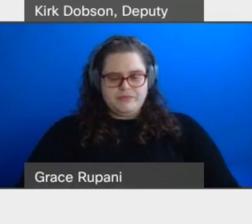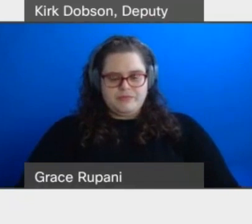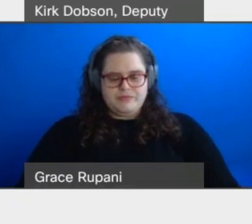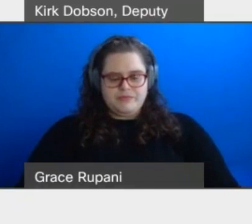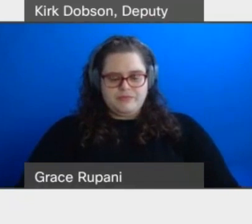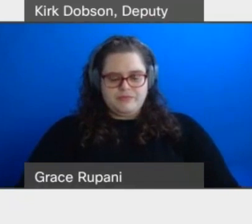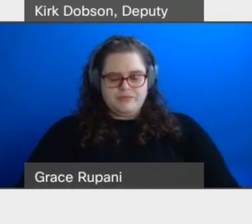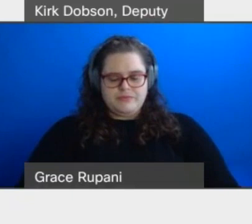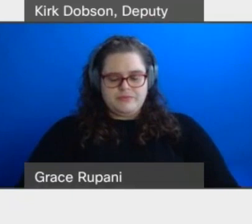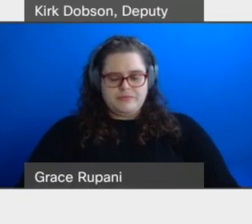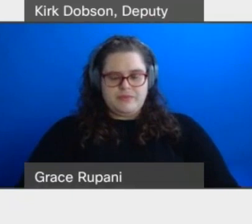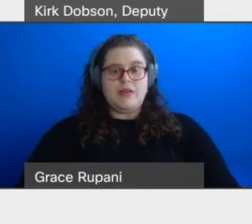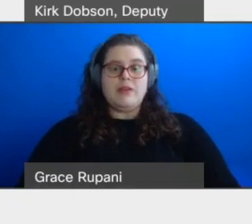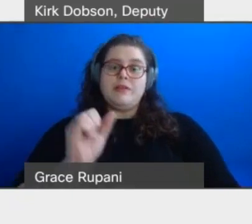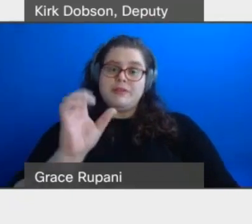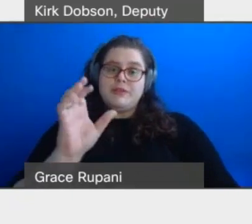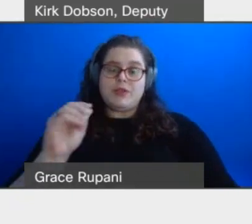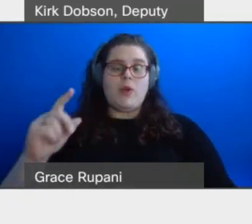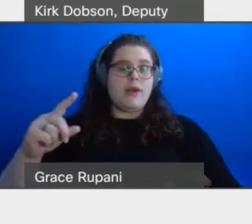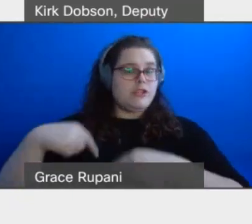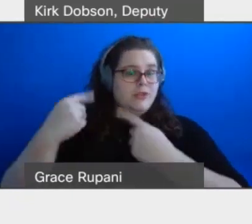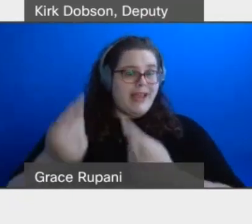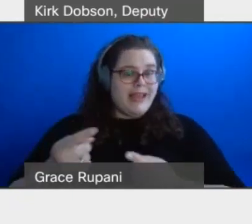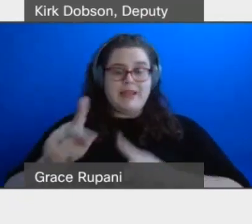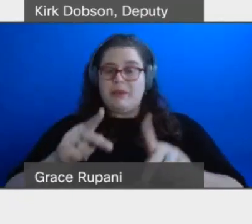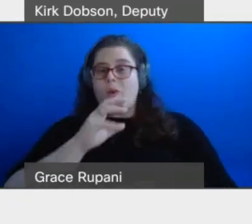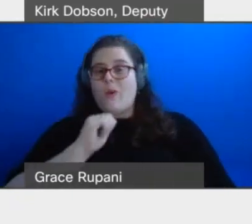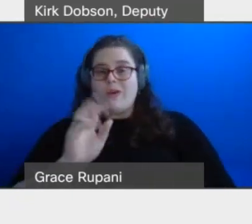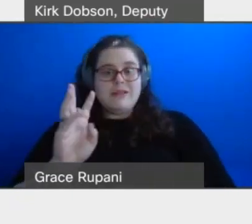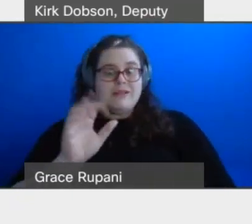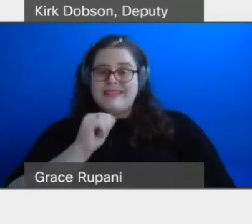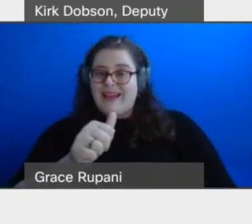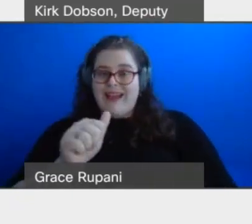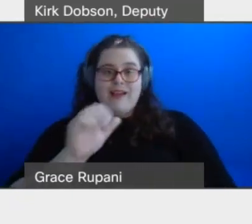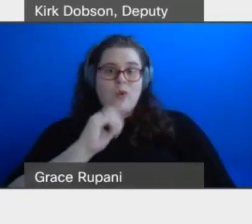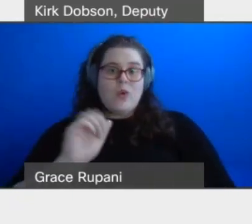are not 65 and older, who are not living in an ICF or a ResHab,